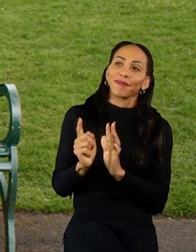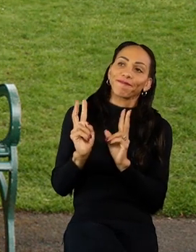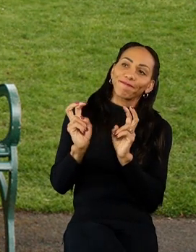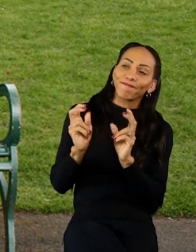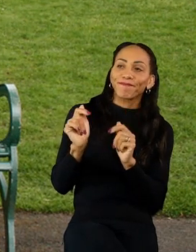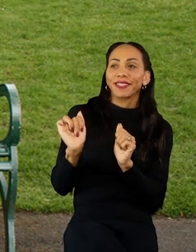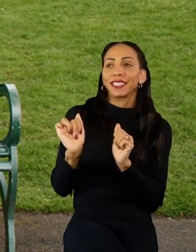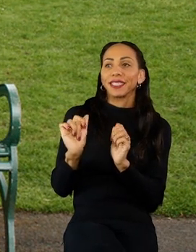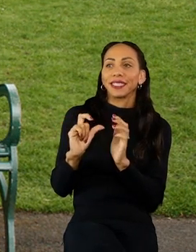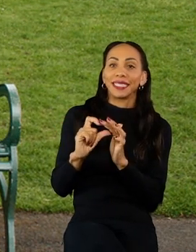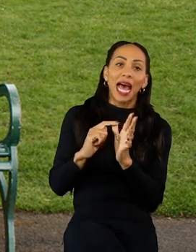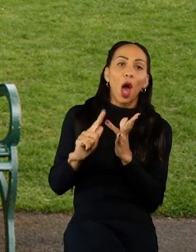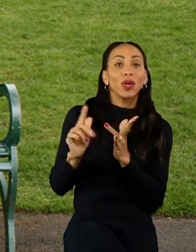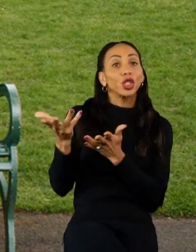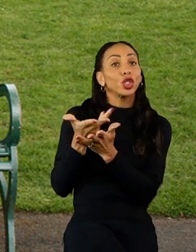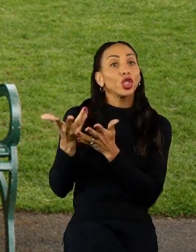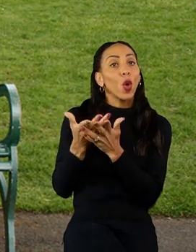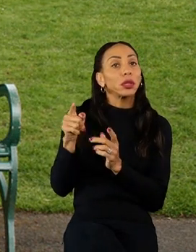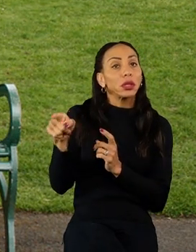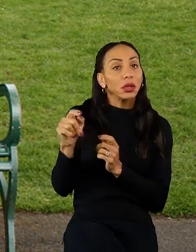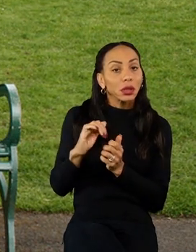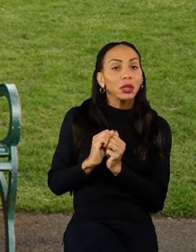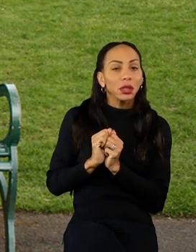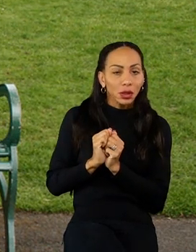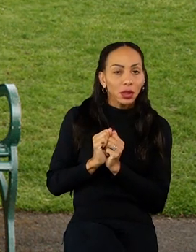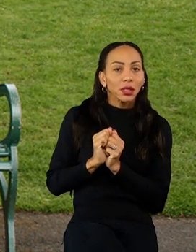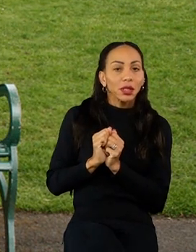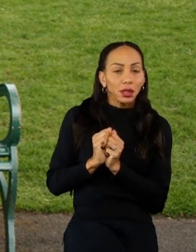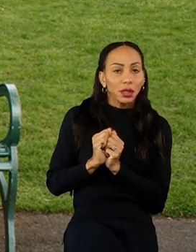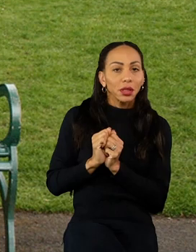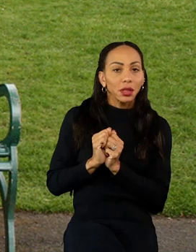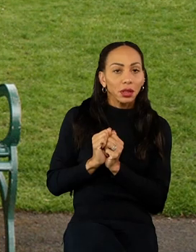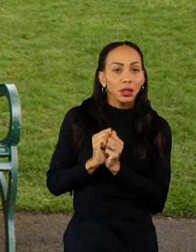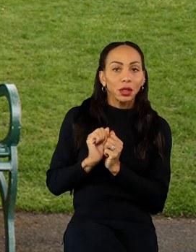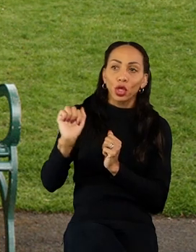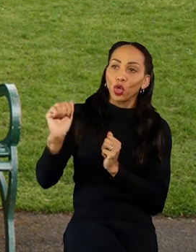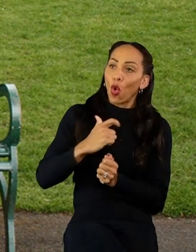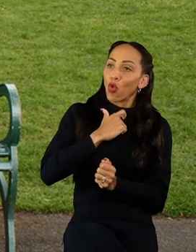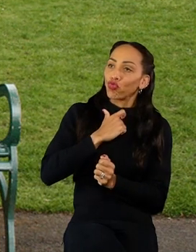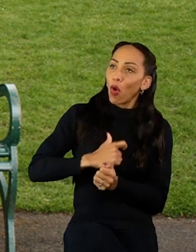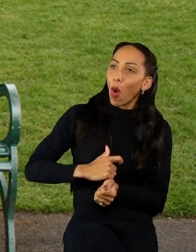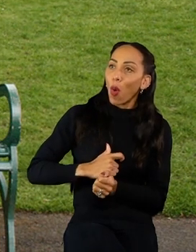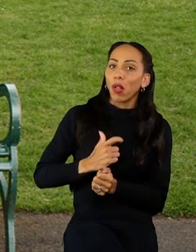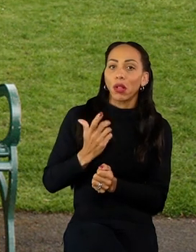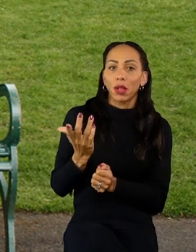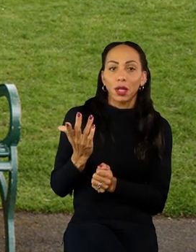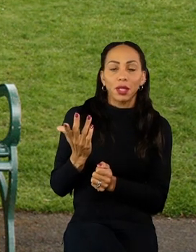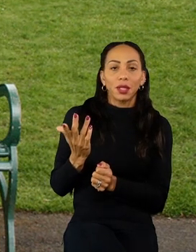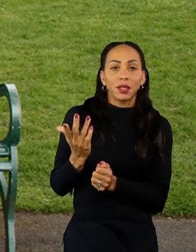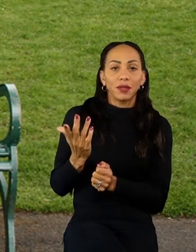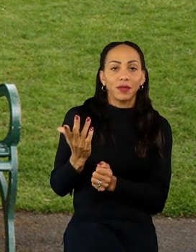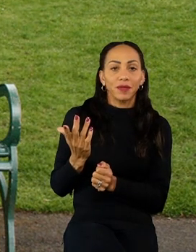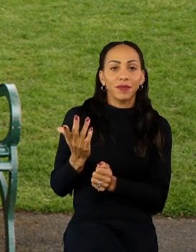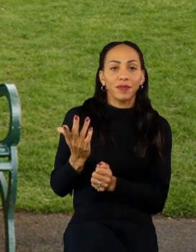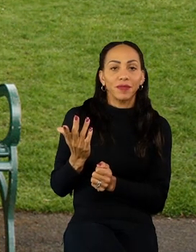your role in this project as a bringing you on board as consultants, is, and you mentioned it at the end,